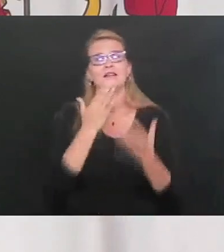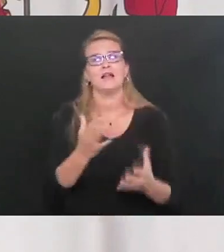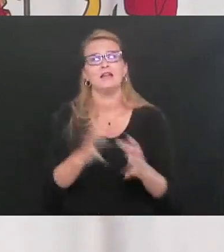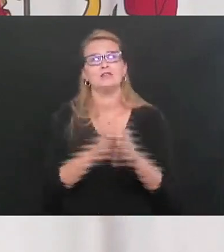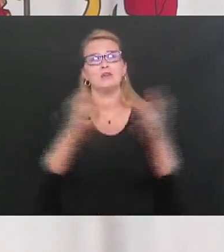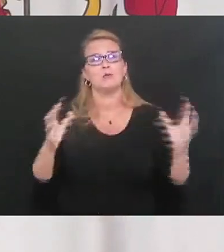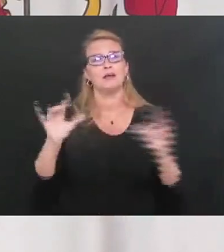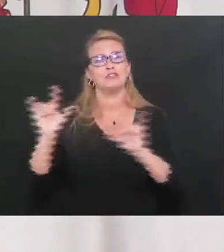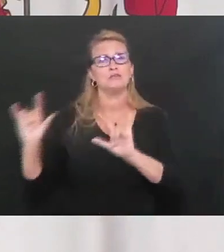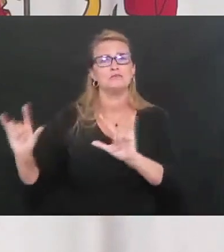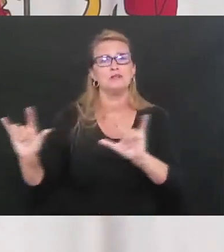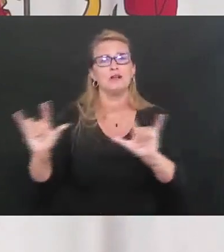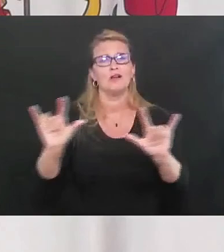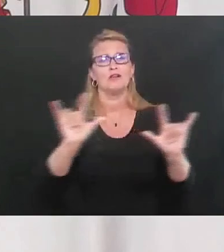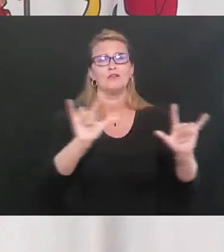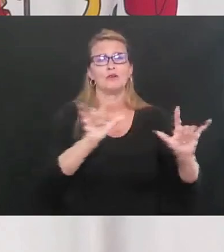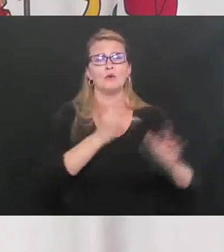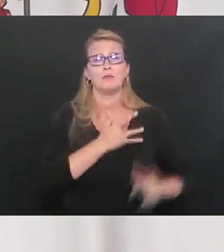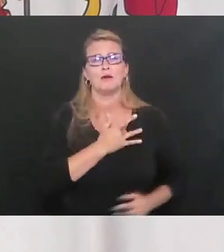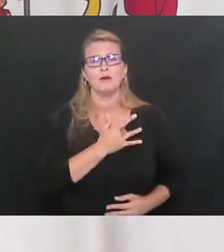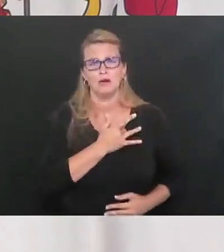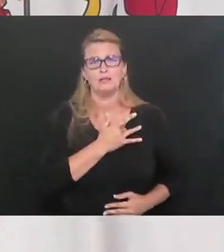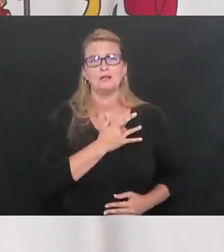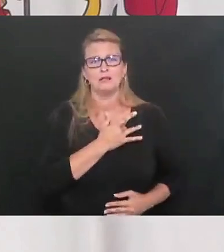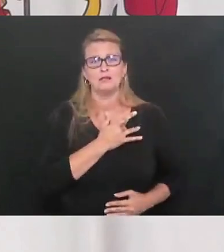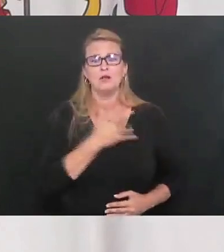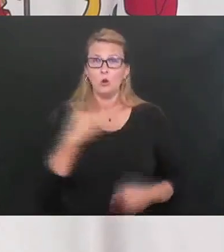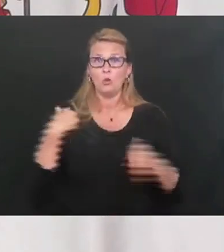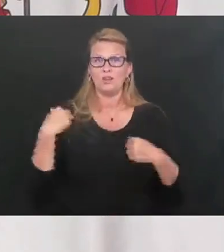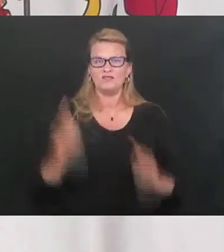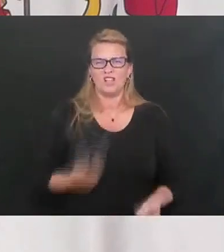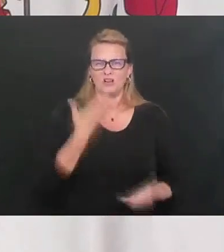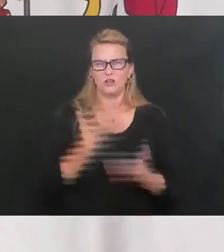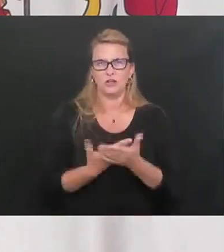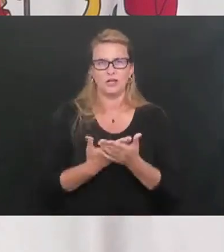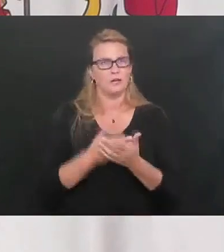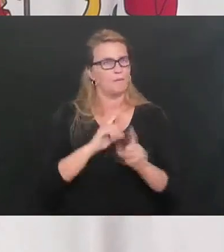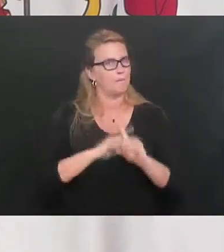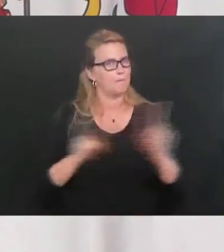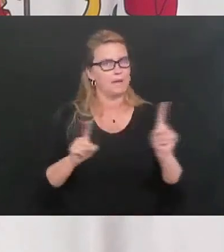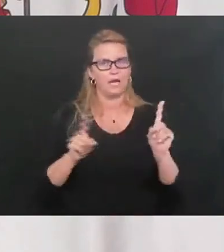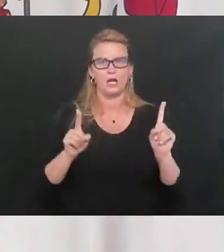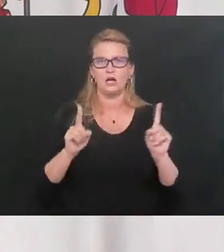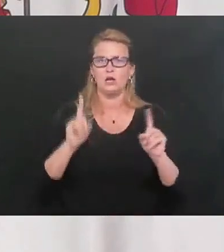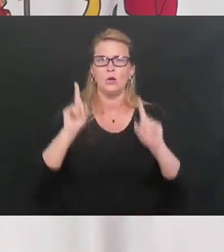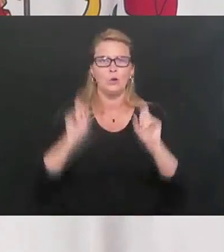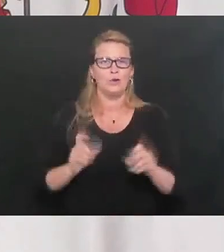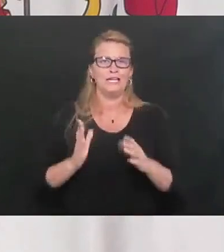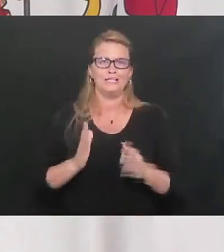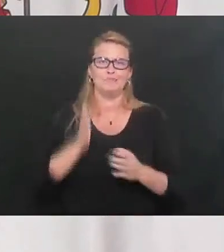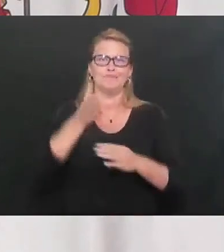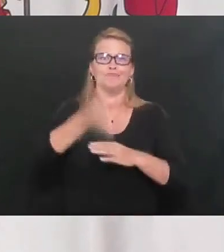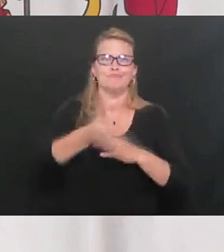my soul. We really done good, West Virginia, but we got to get across